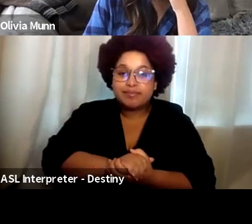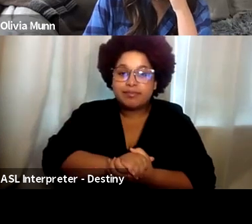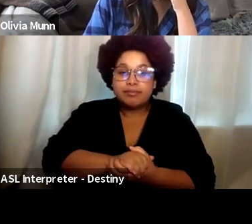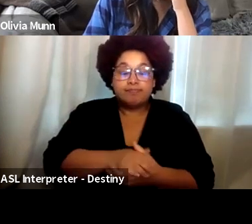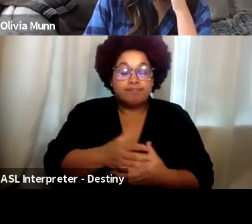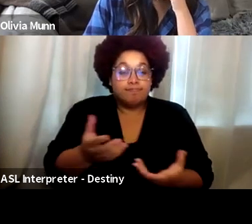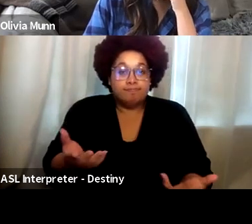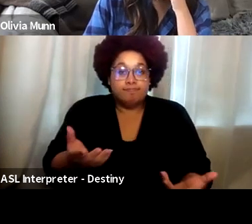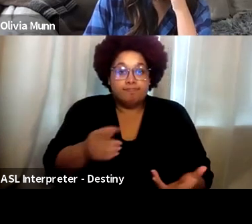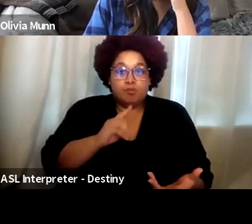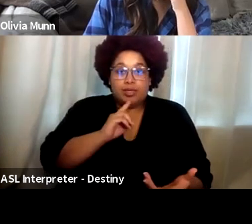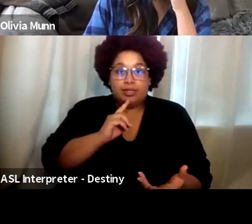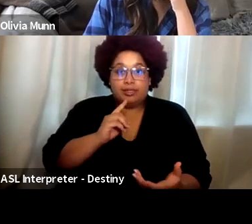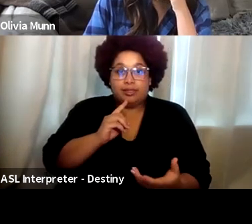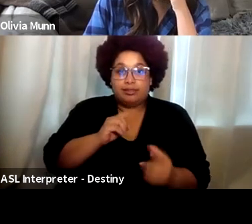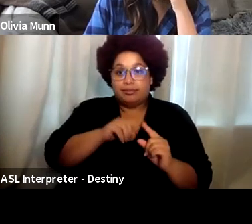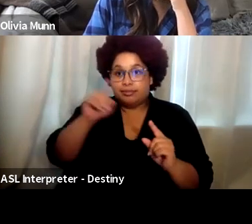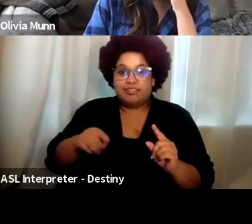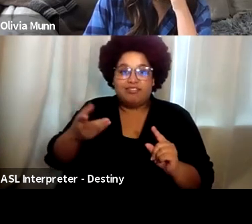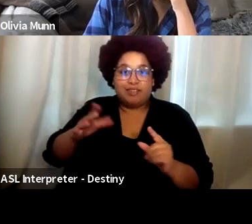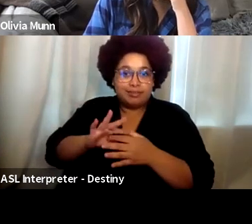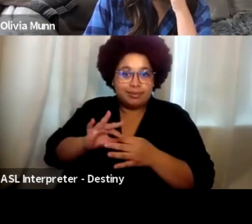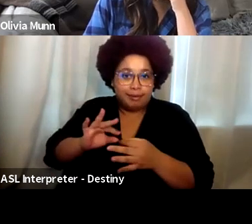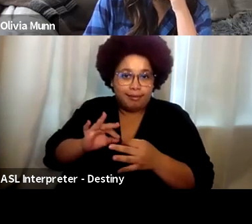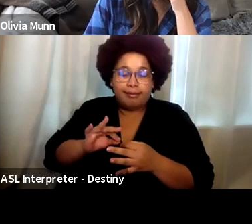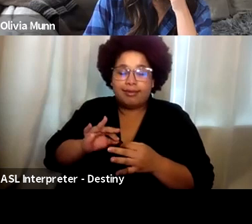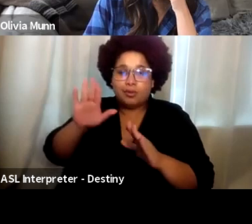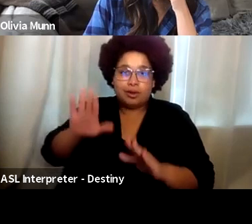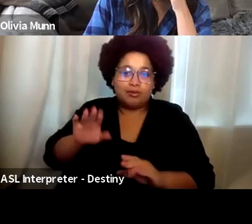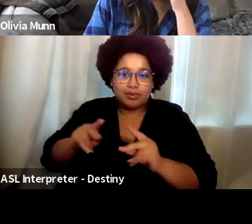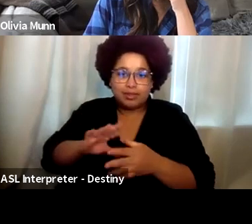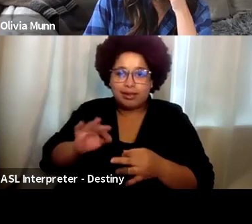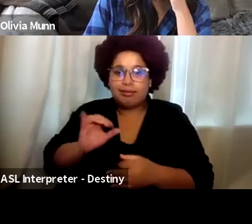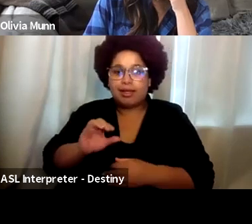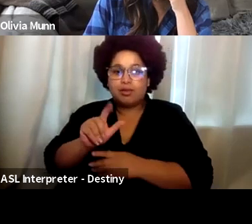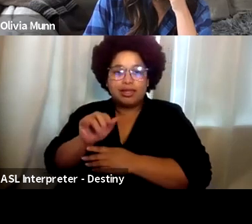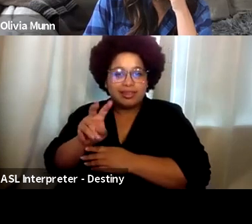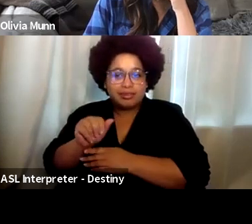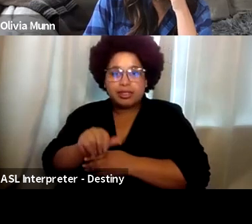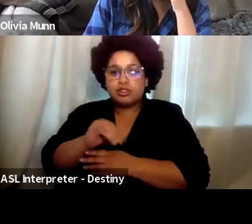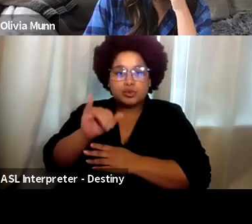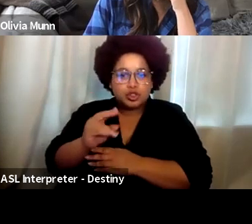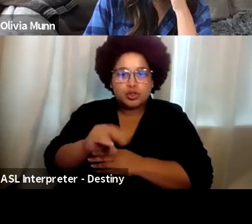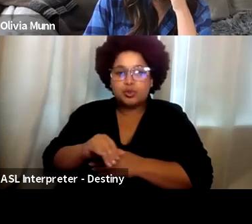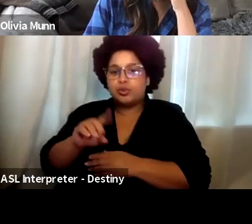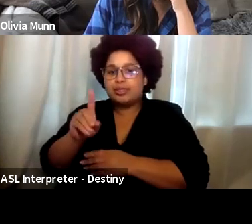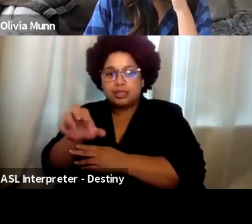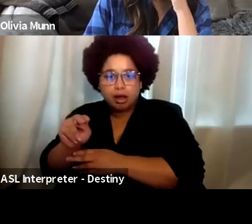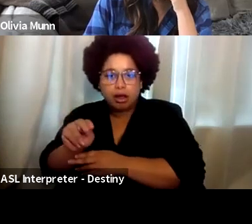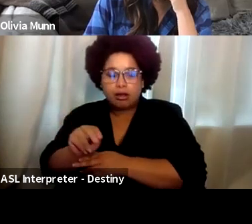I mean, just to reiterate what all these wonderful people have been saying, I too, like Olivia with Juju and Dion, I can't imagine